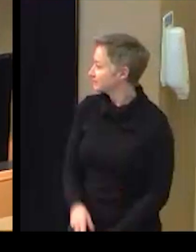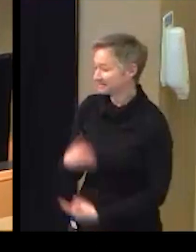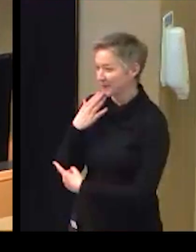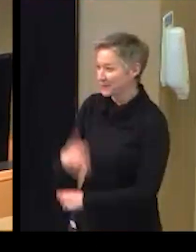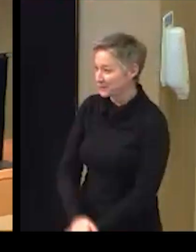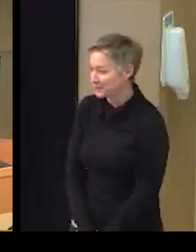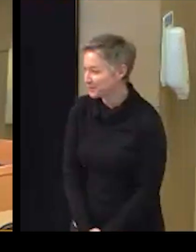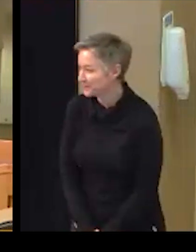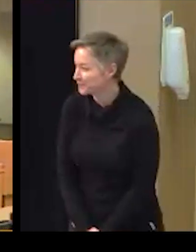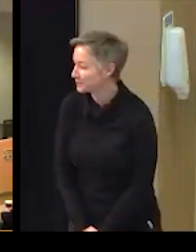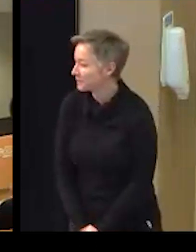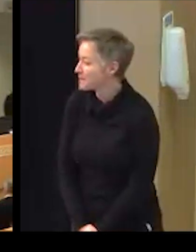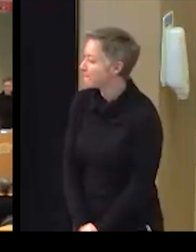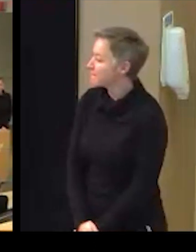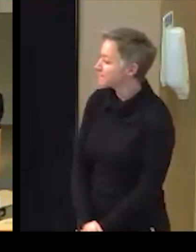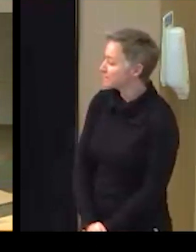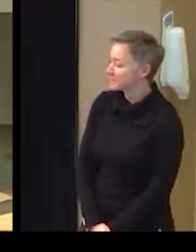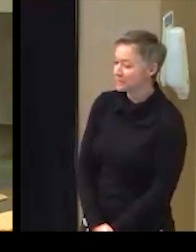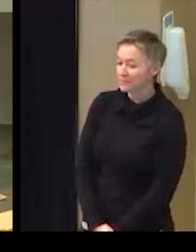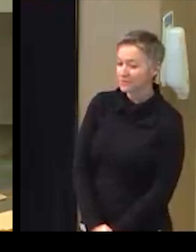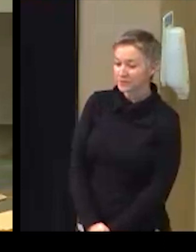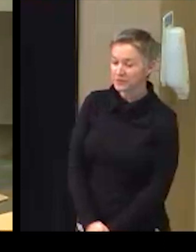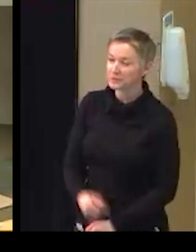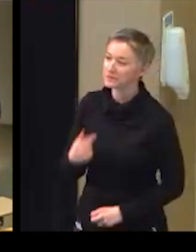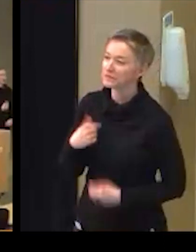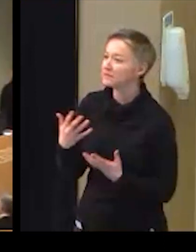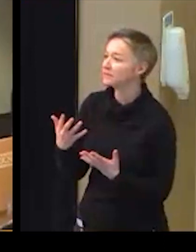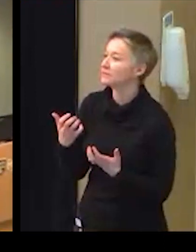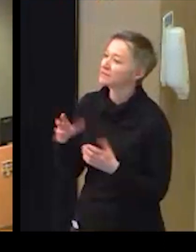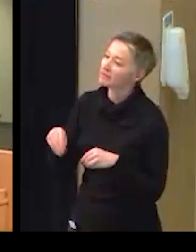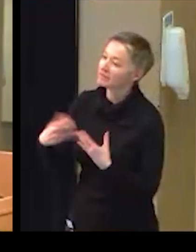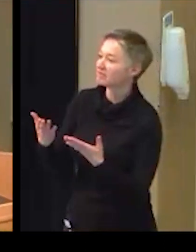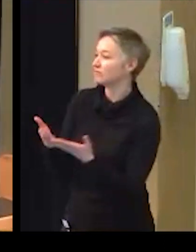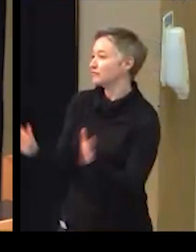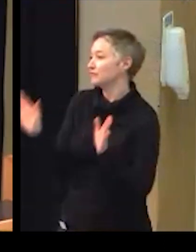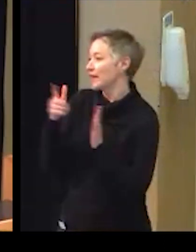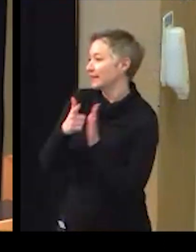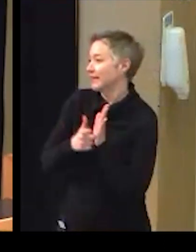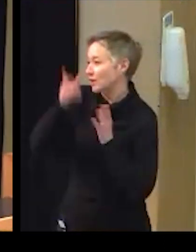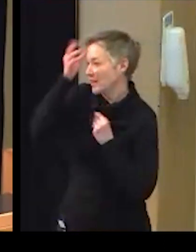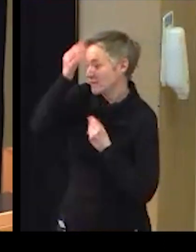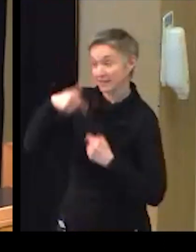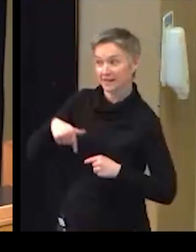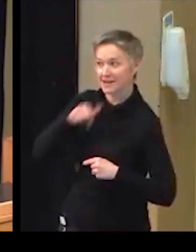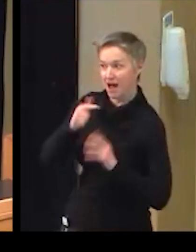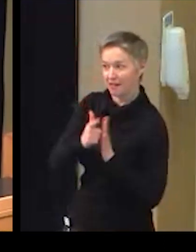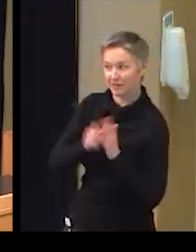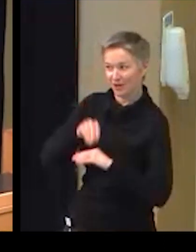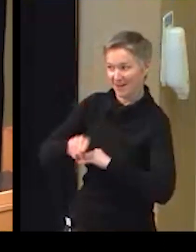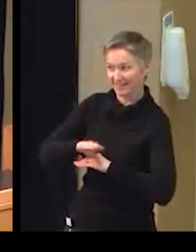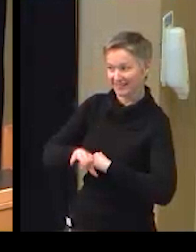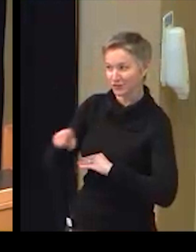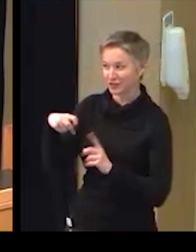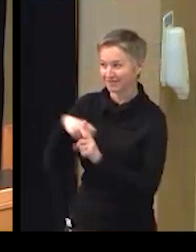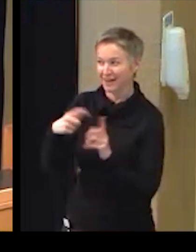Thank you. I want to give you some general legal information. This is not legal advice. You should see an attorney